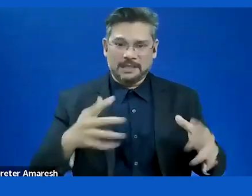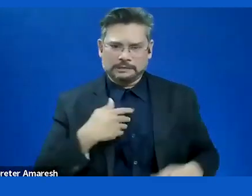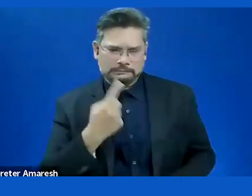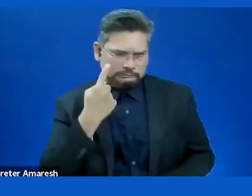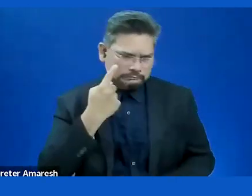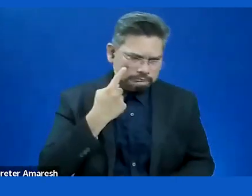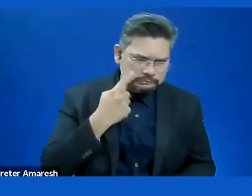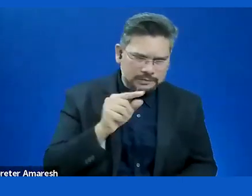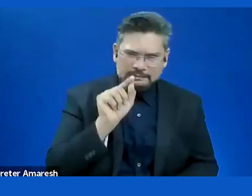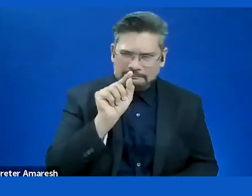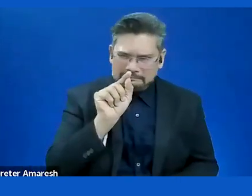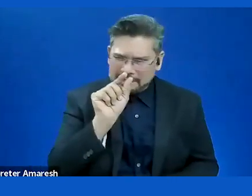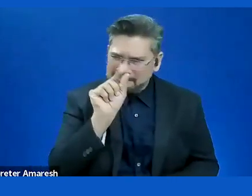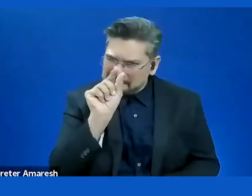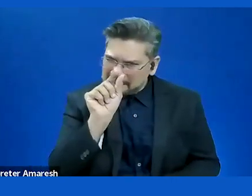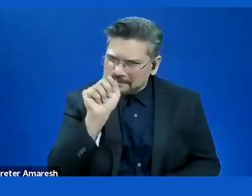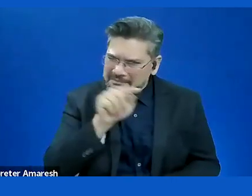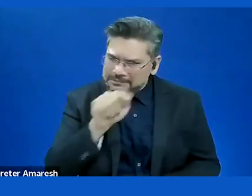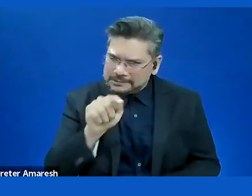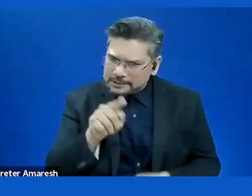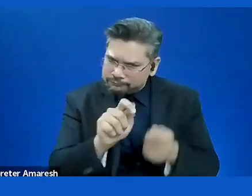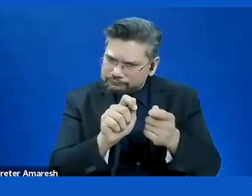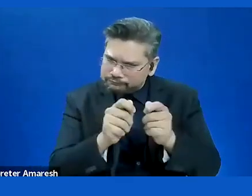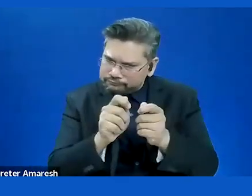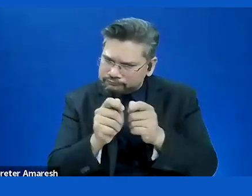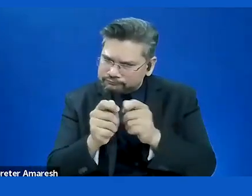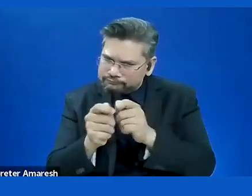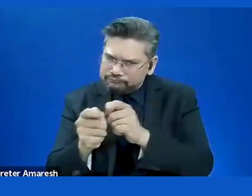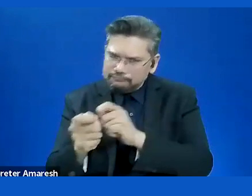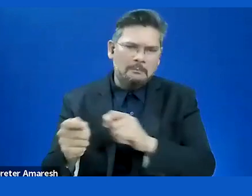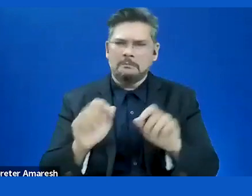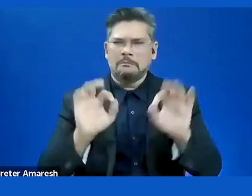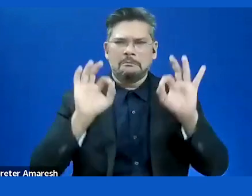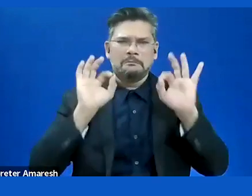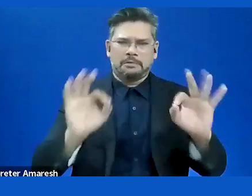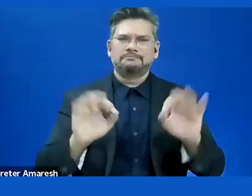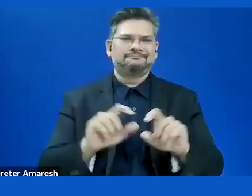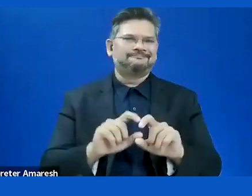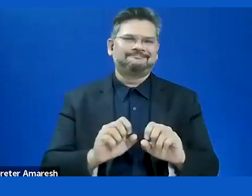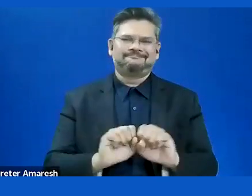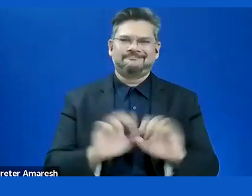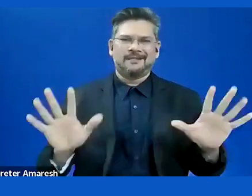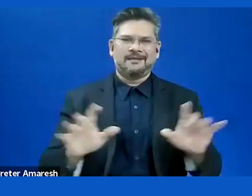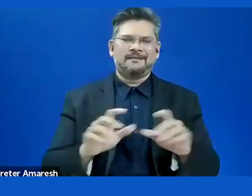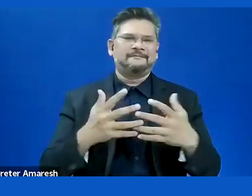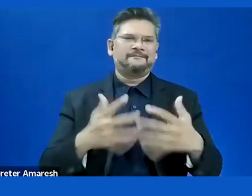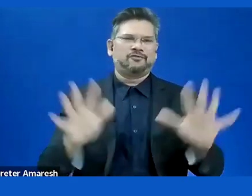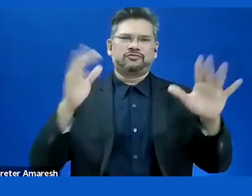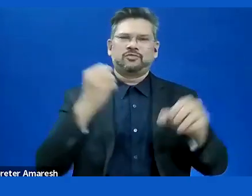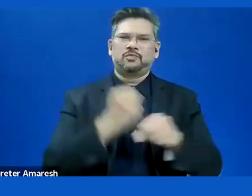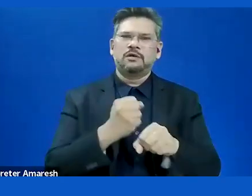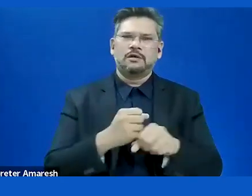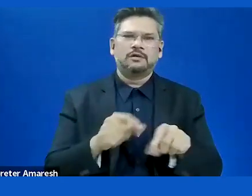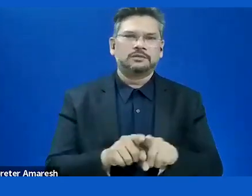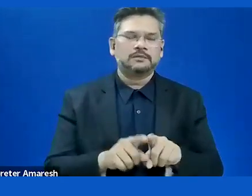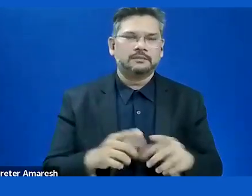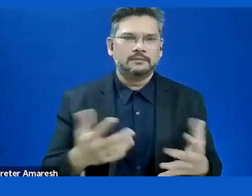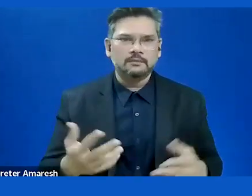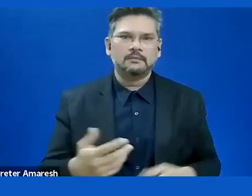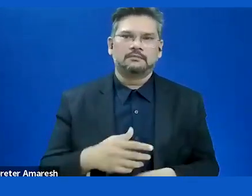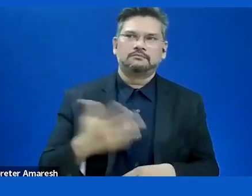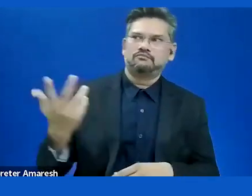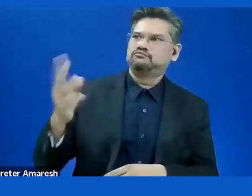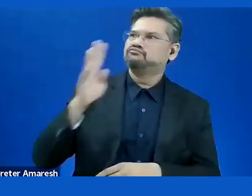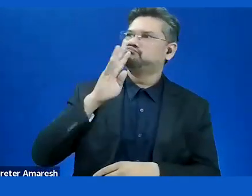then I publish it. So AI is really good at that sort of thing, recognizing what someone's saying or what's on a